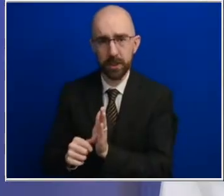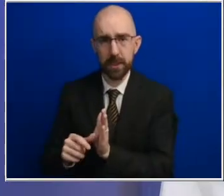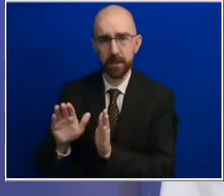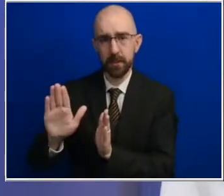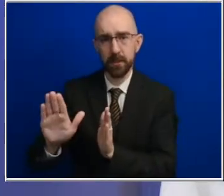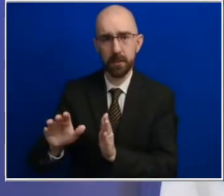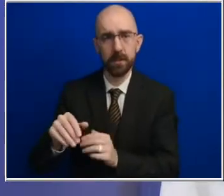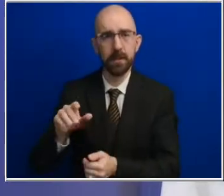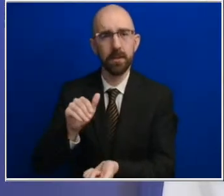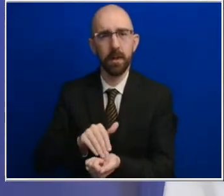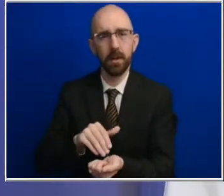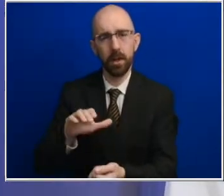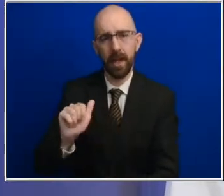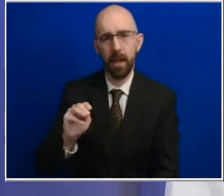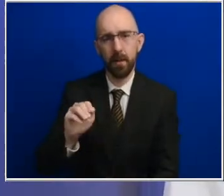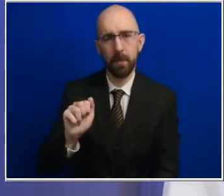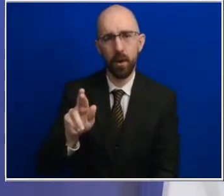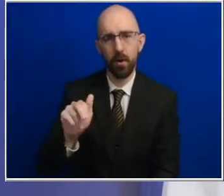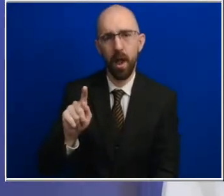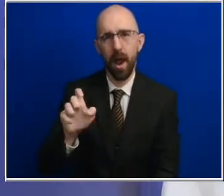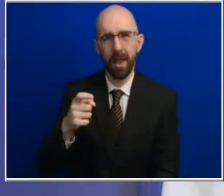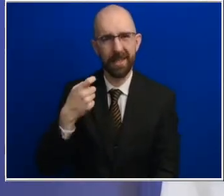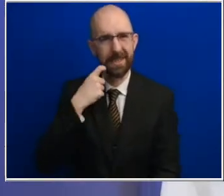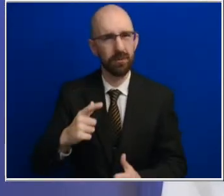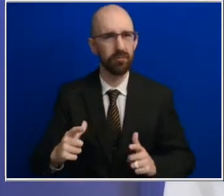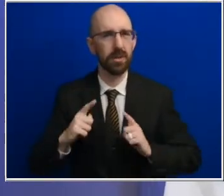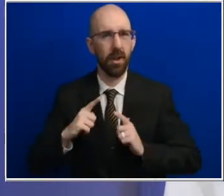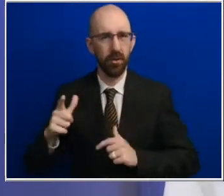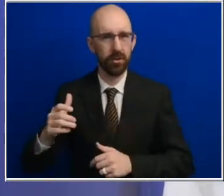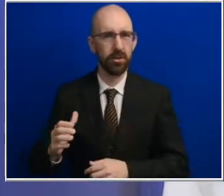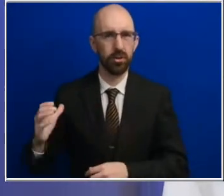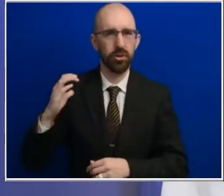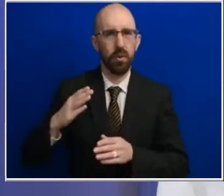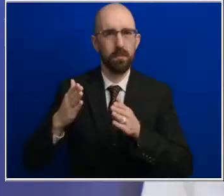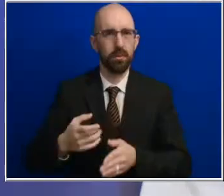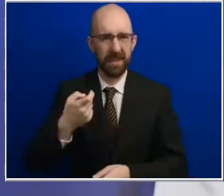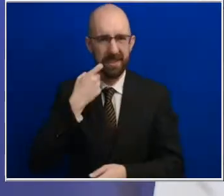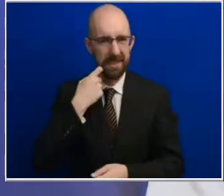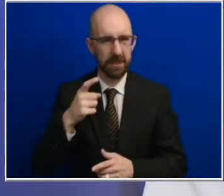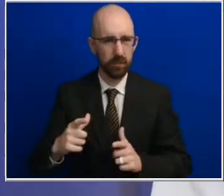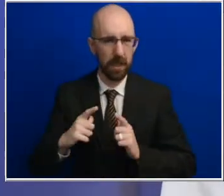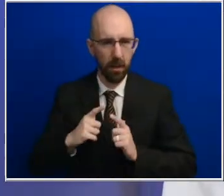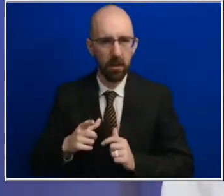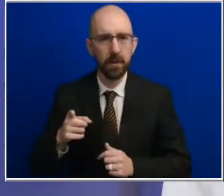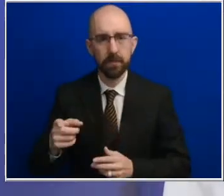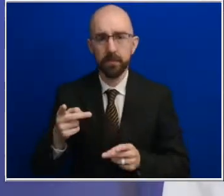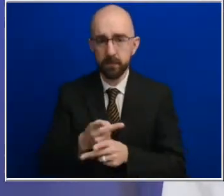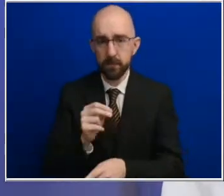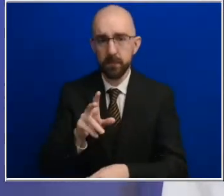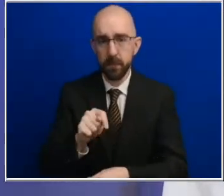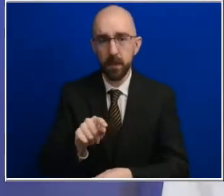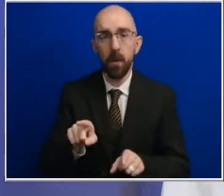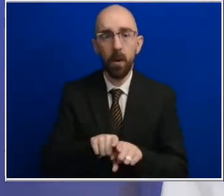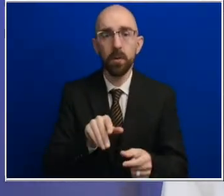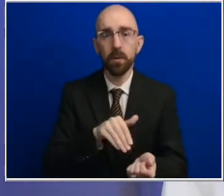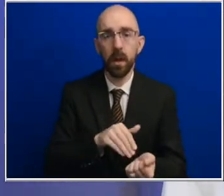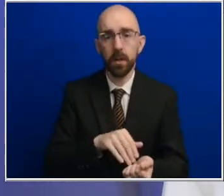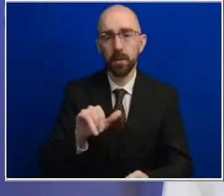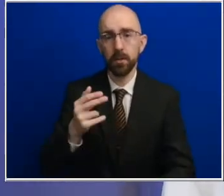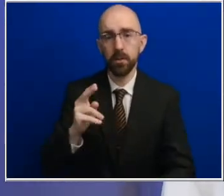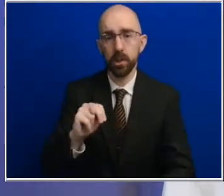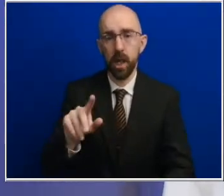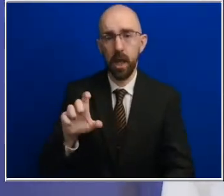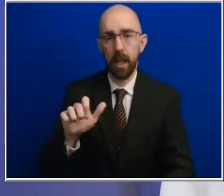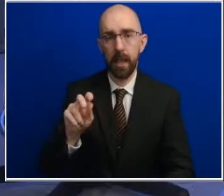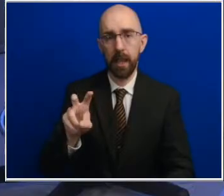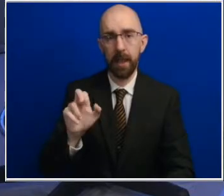just retired chair, can we figure that out? And we were able to for him. And I should mention Dr. John Lever, who found his cortical dysplasia as well.